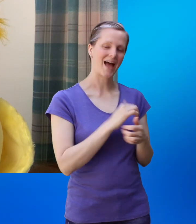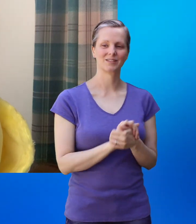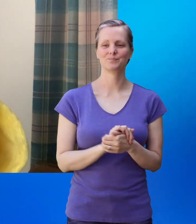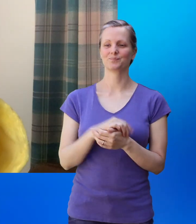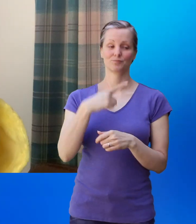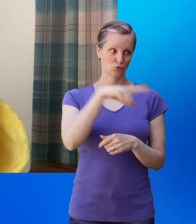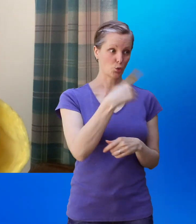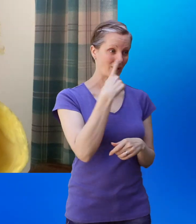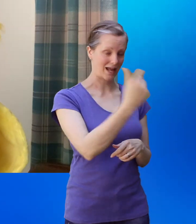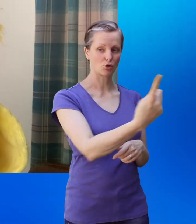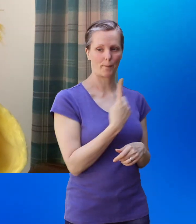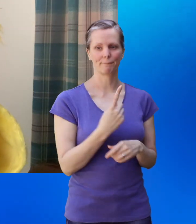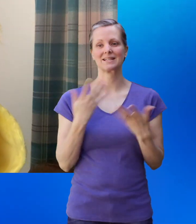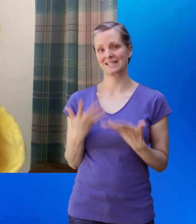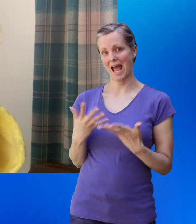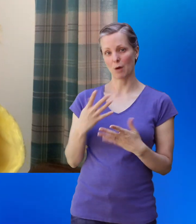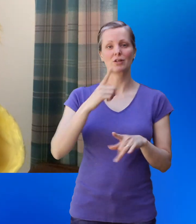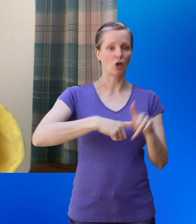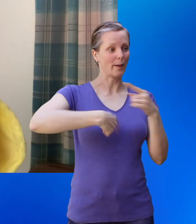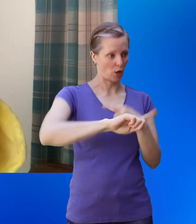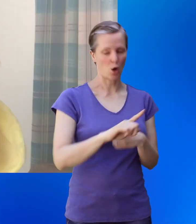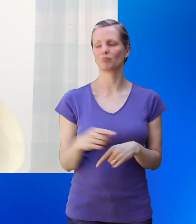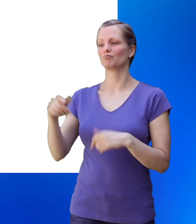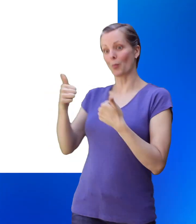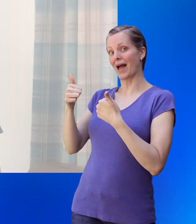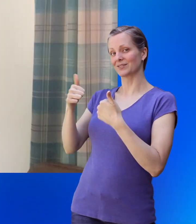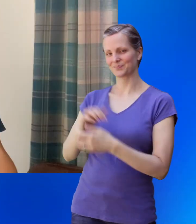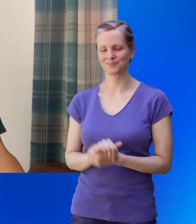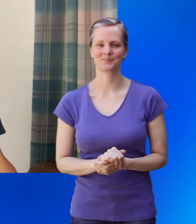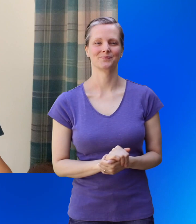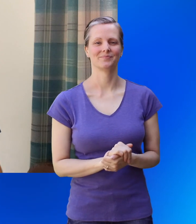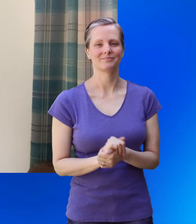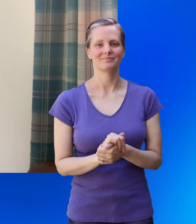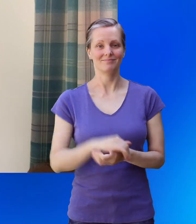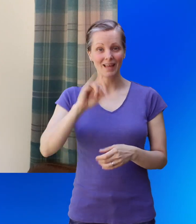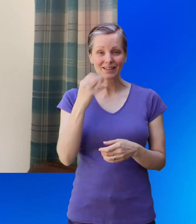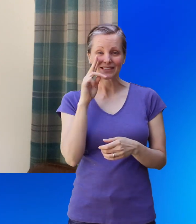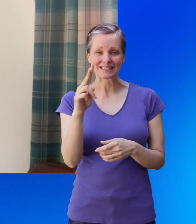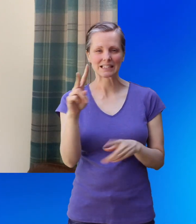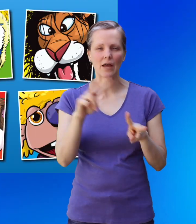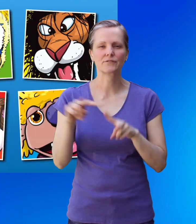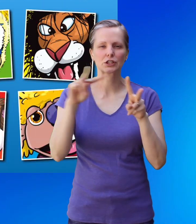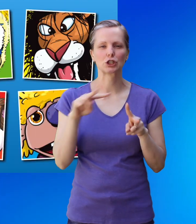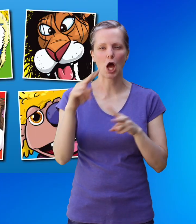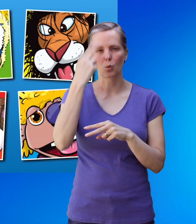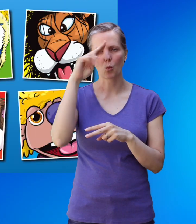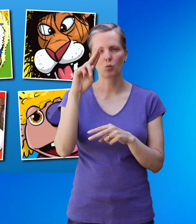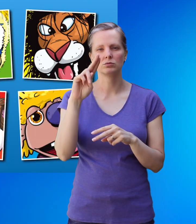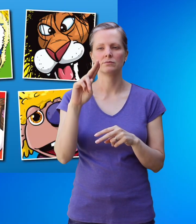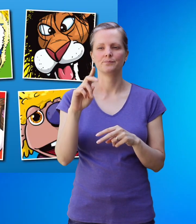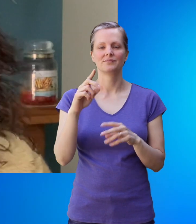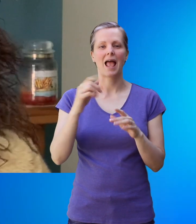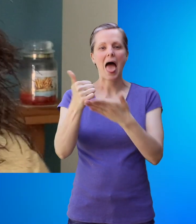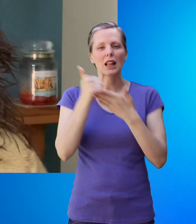you can come back. But right now, Dudley, it's time for you to go. Okay? Okay. If you saw my video called Helping